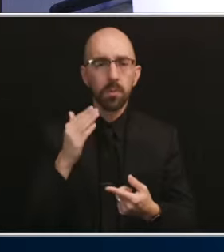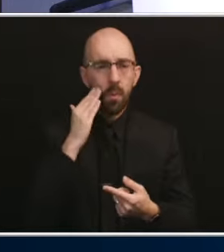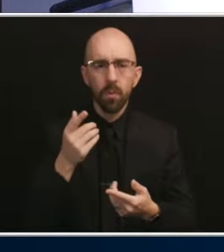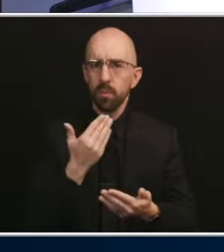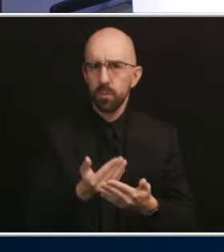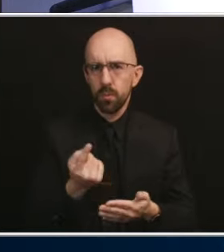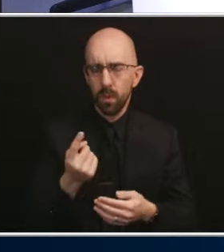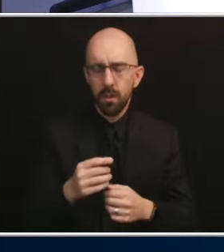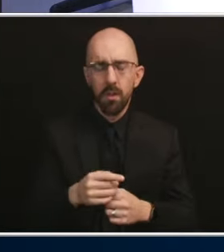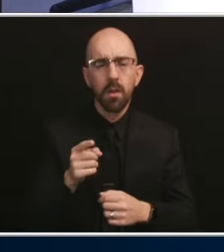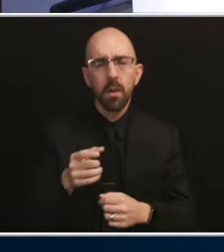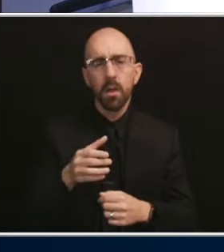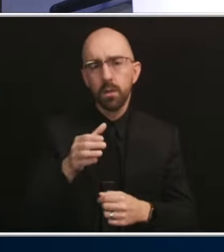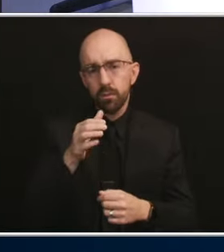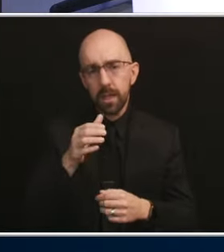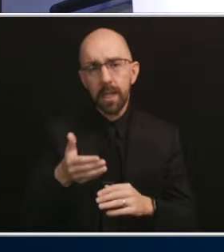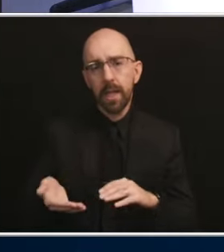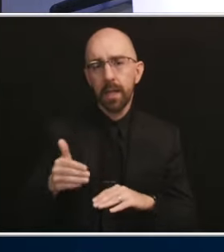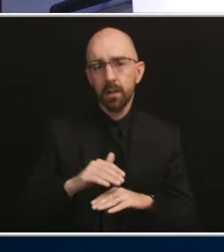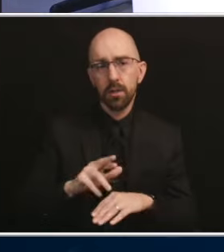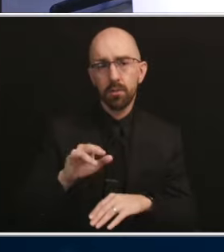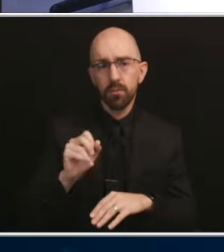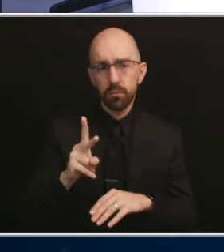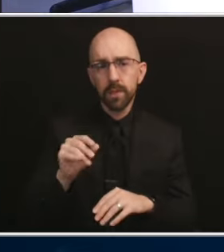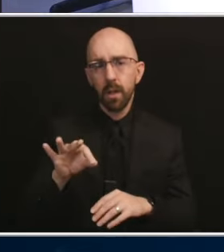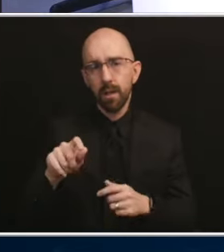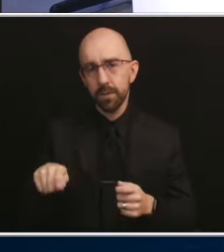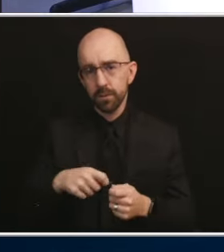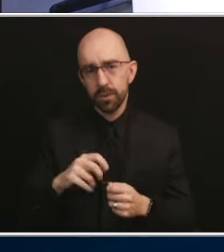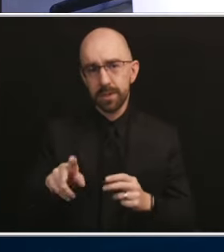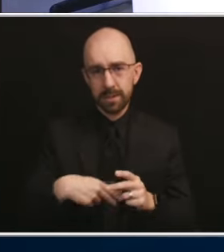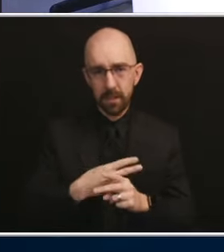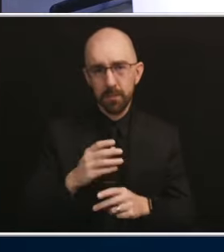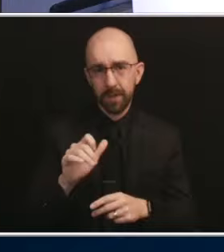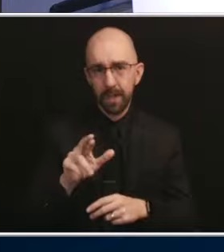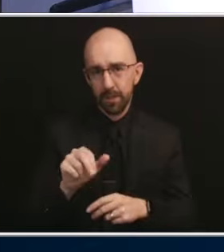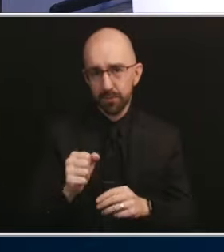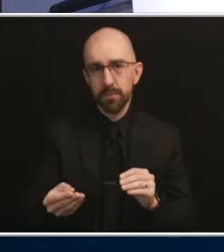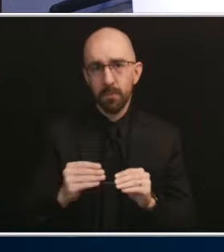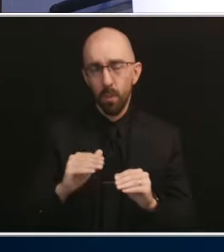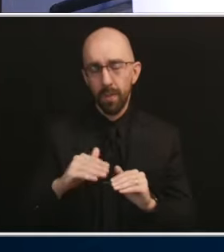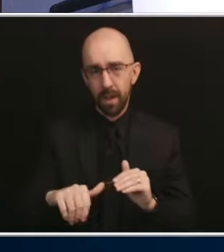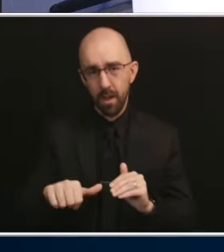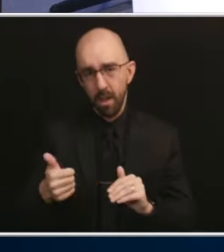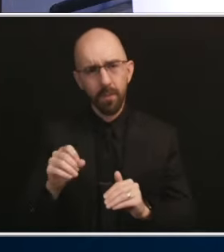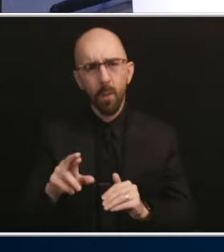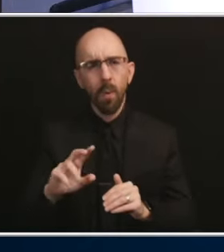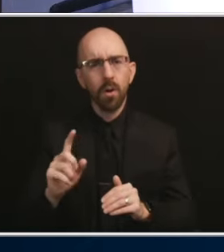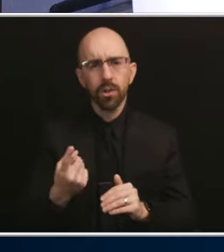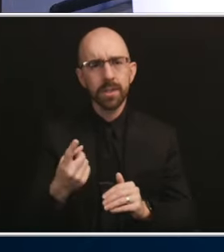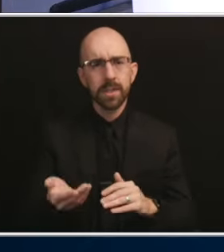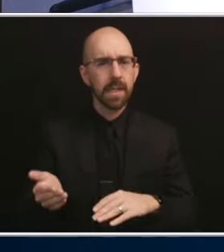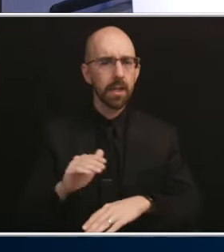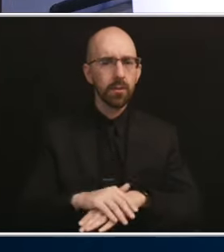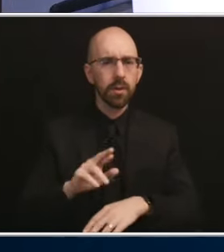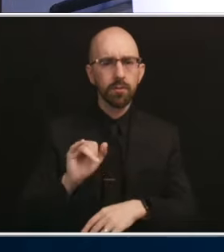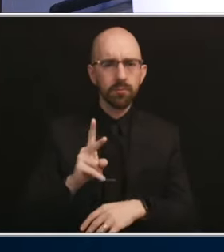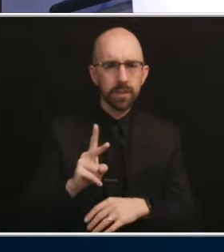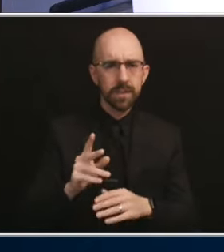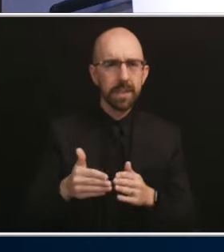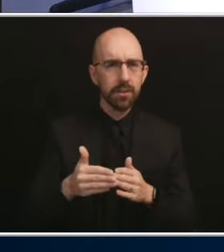does drinking increase the risk of certain types of cancers more than other, or are you just talking it increases the risk in general for